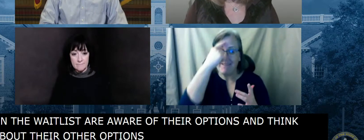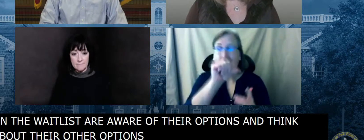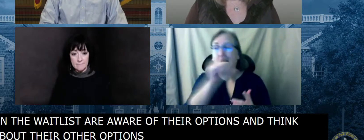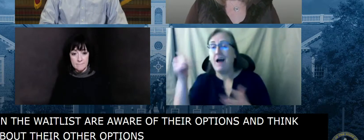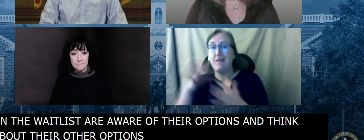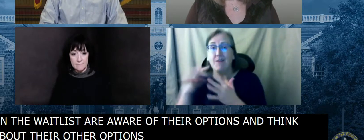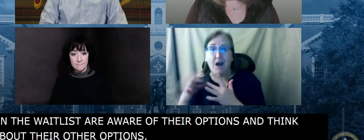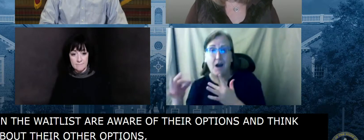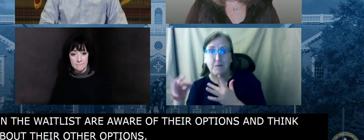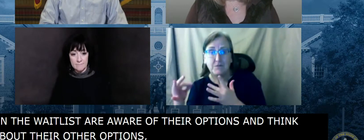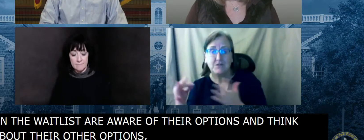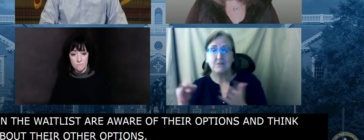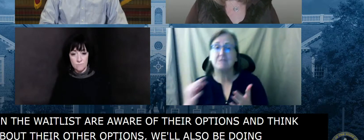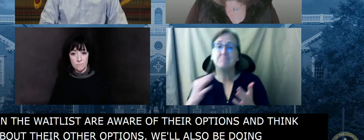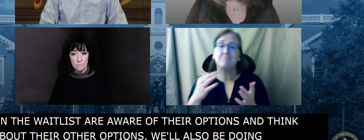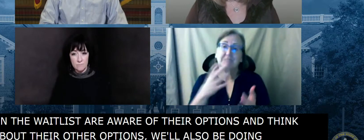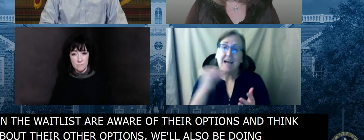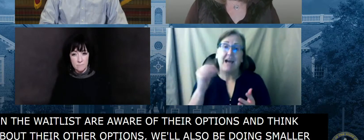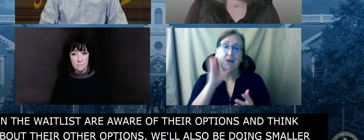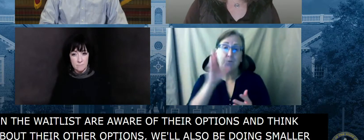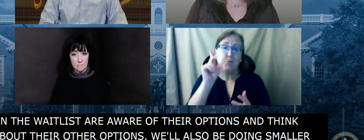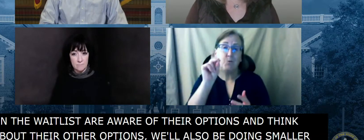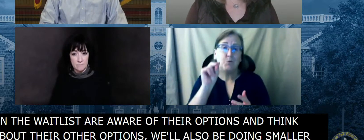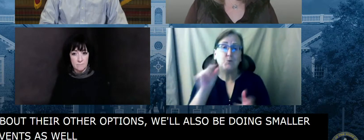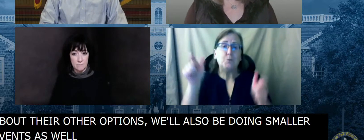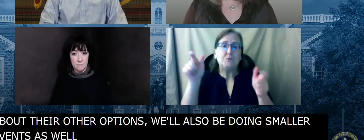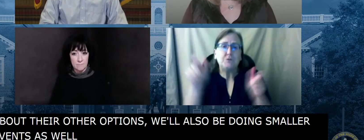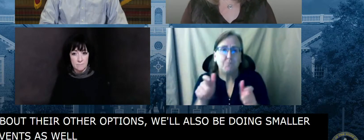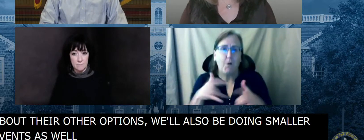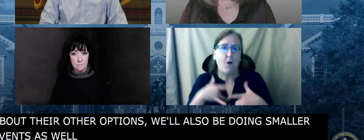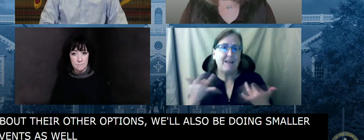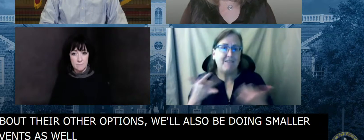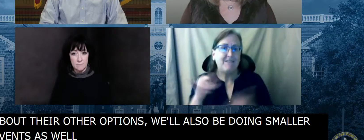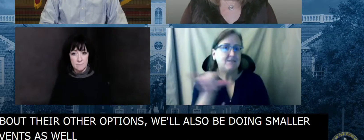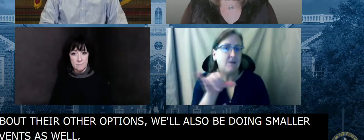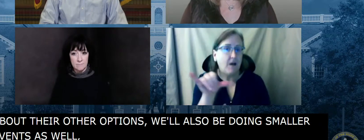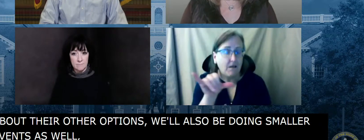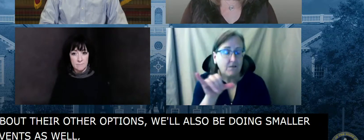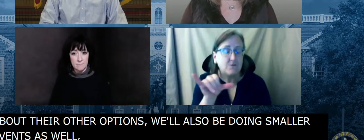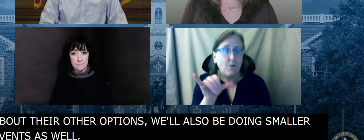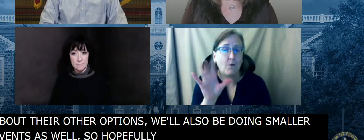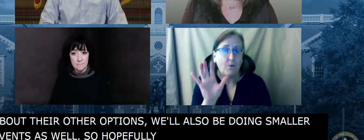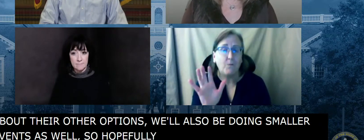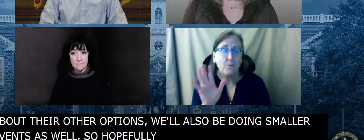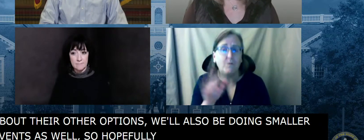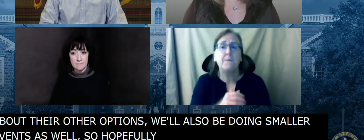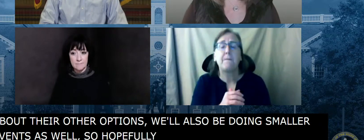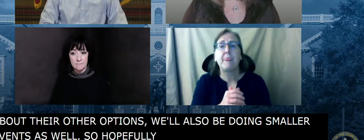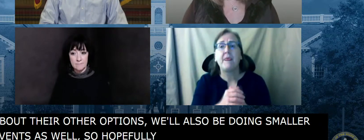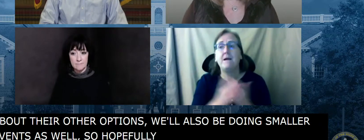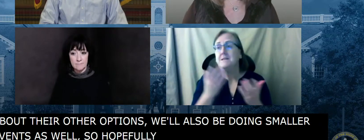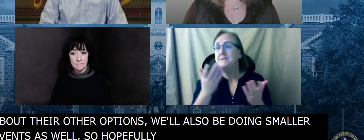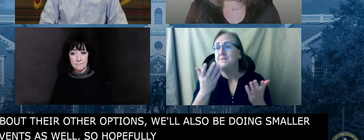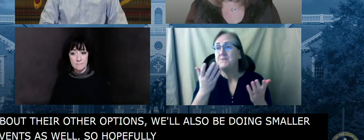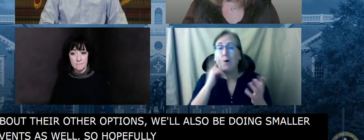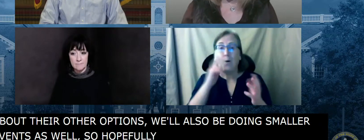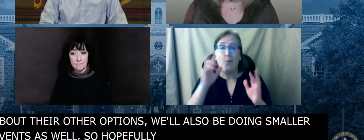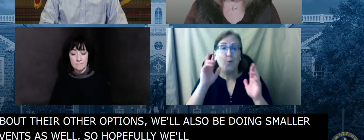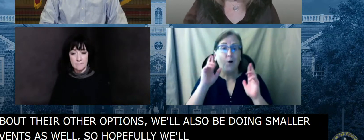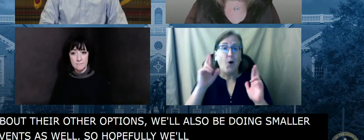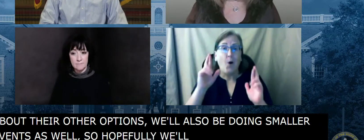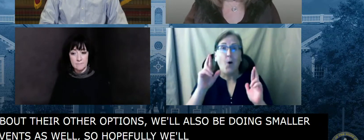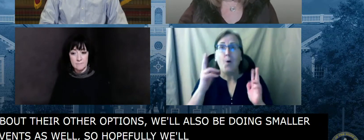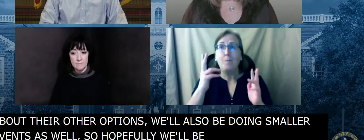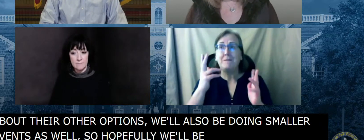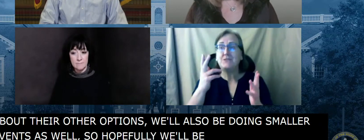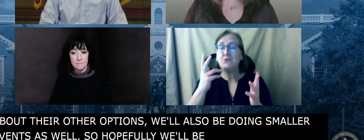some smaller events as well. And so, hopefully we'll be able not just to,